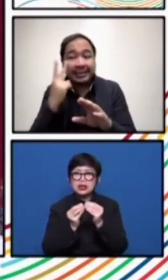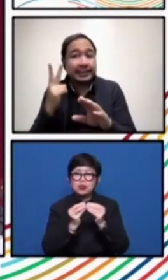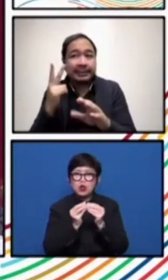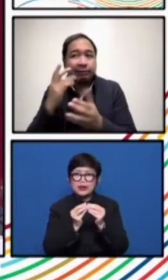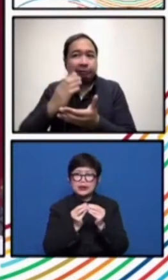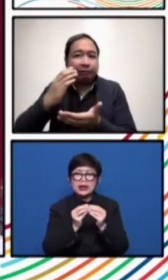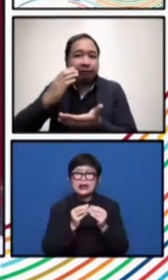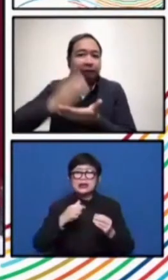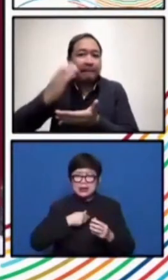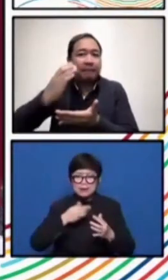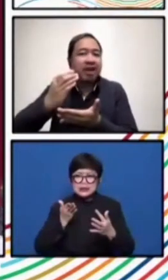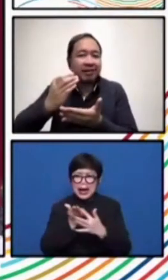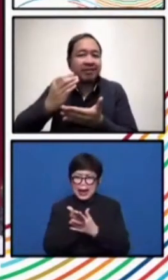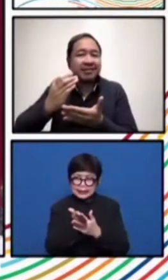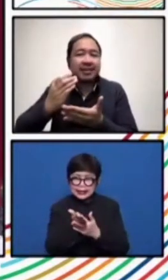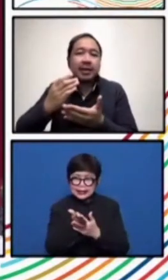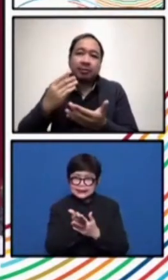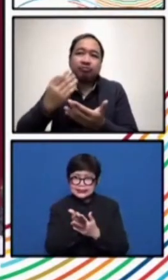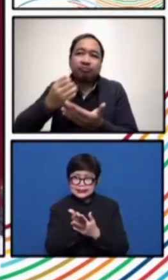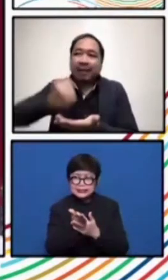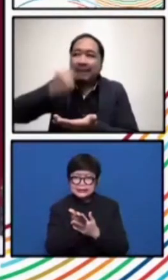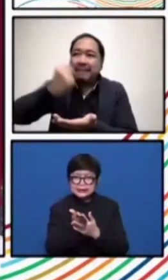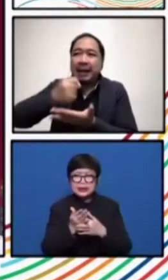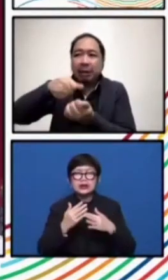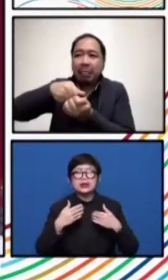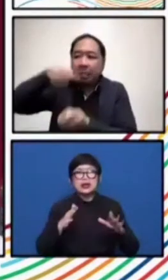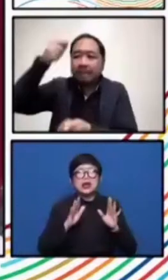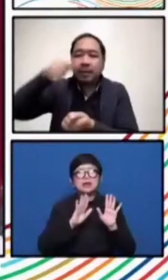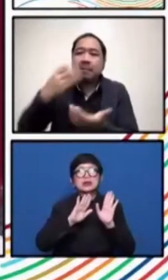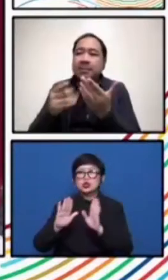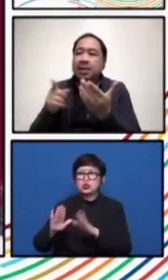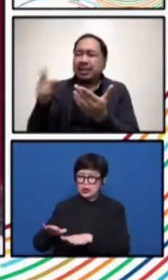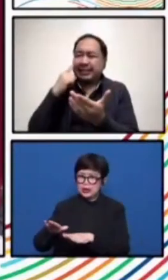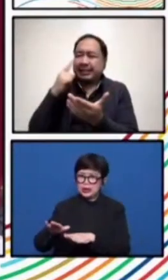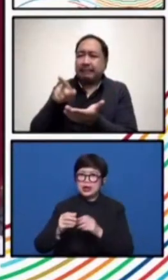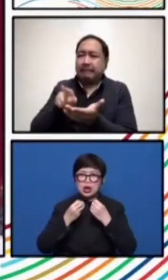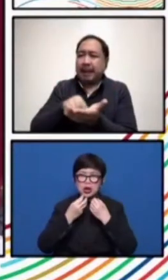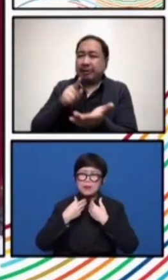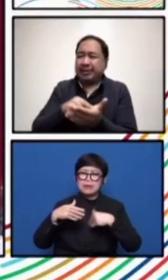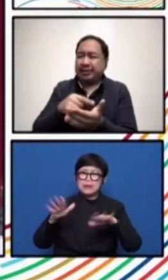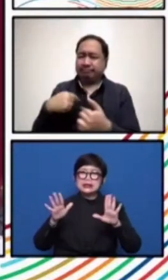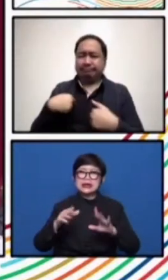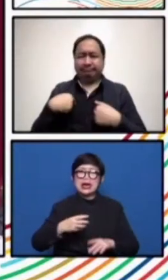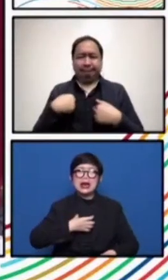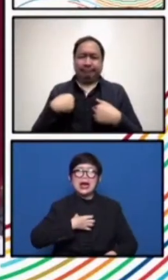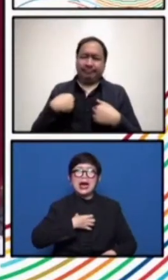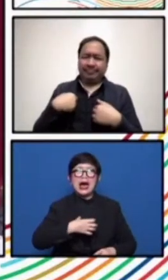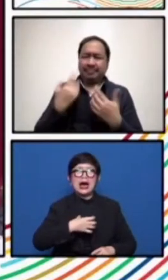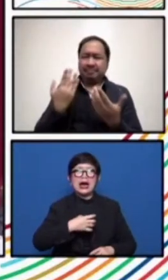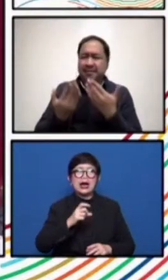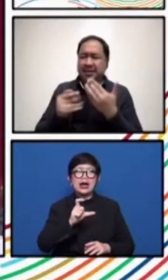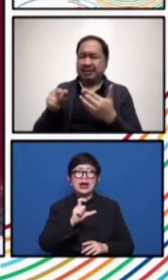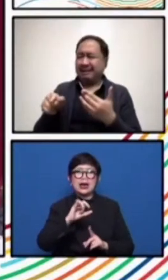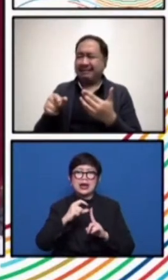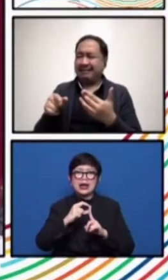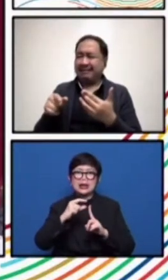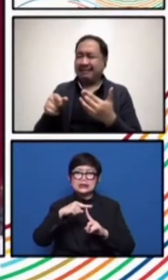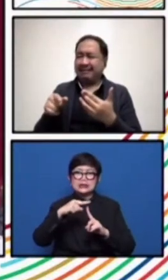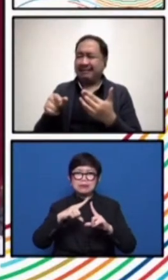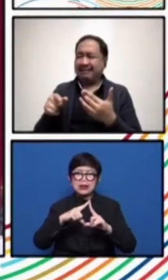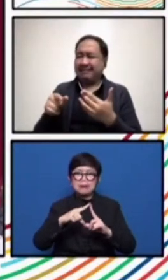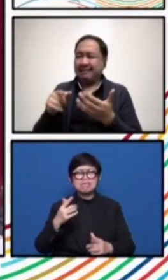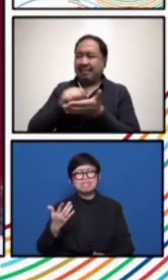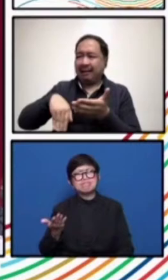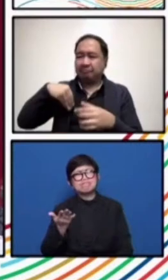is not easy some Publishers might feel that it might cut into their profit margin or